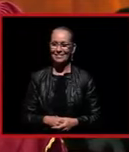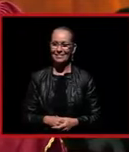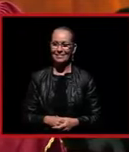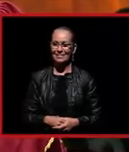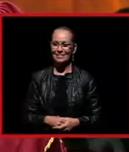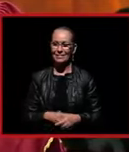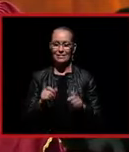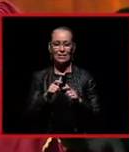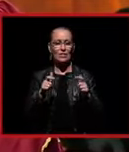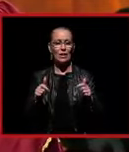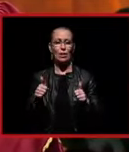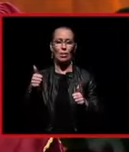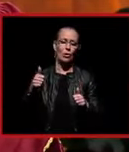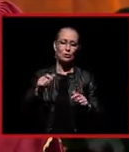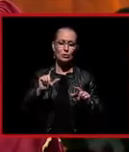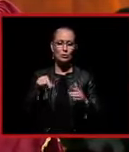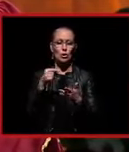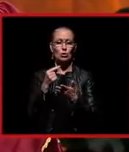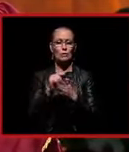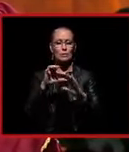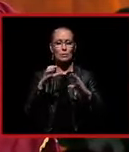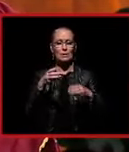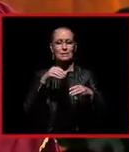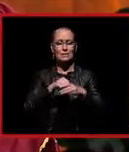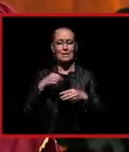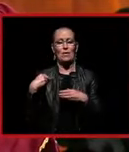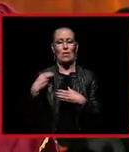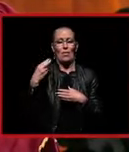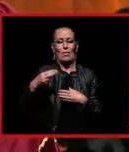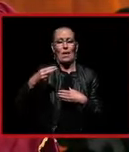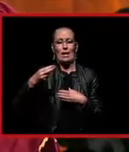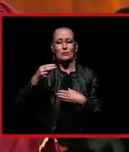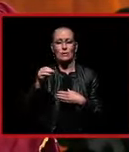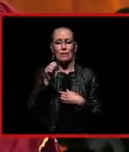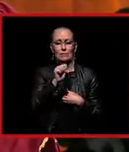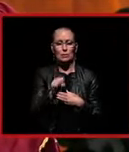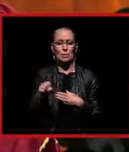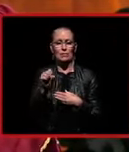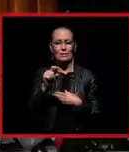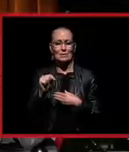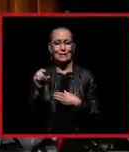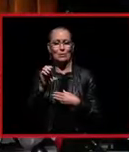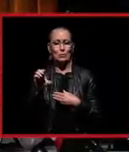The largest graduating class in the history of Springfield Technical Community College.